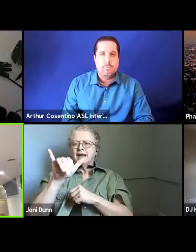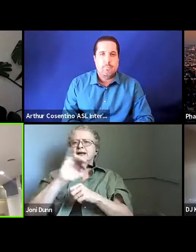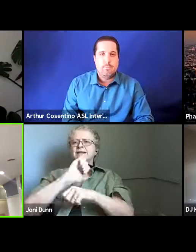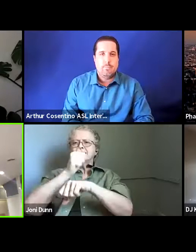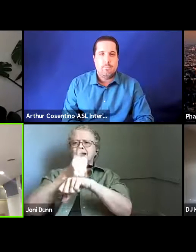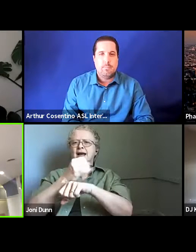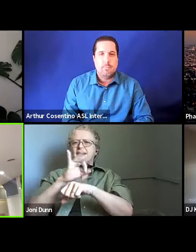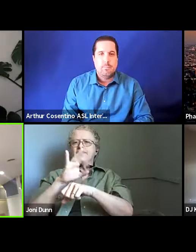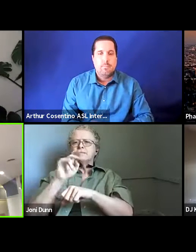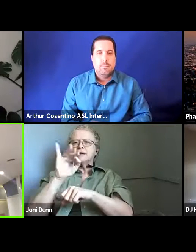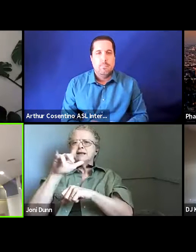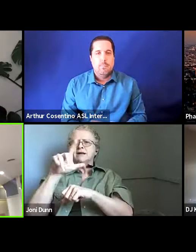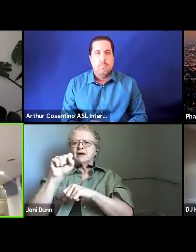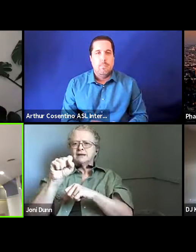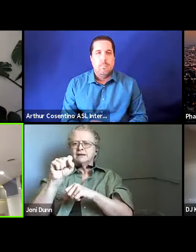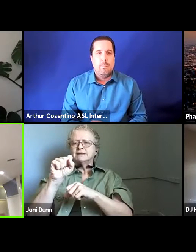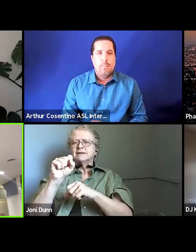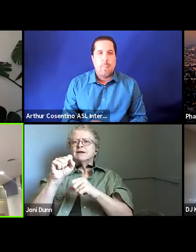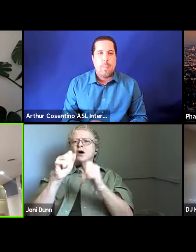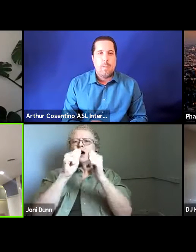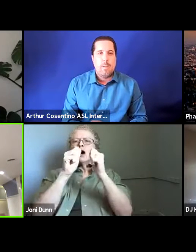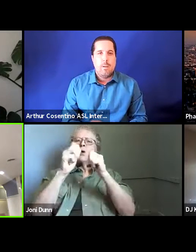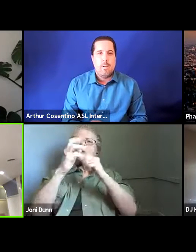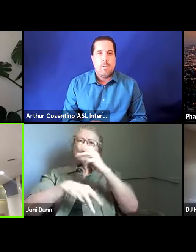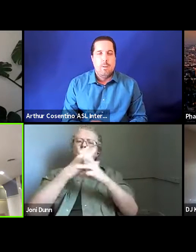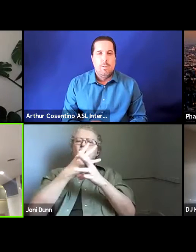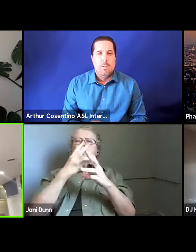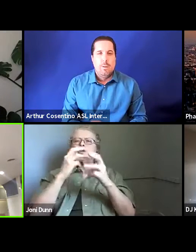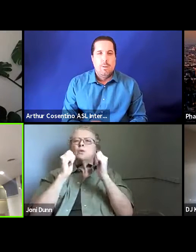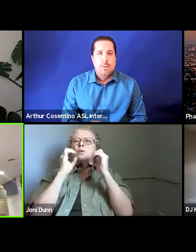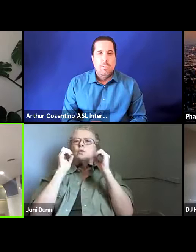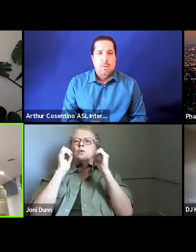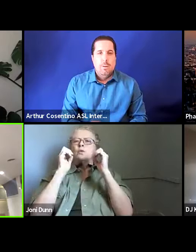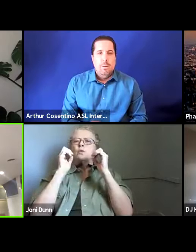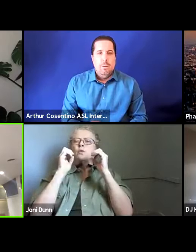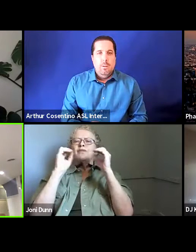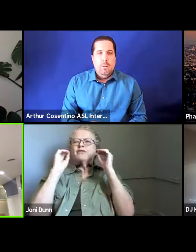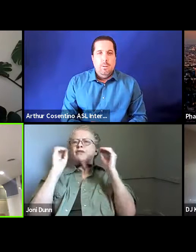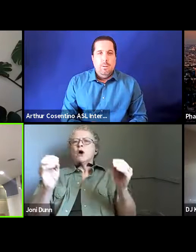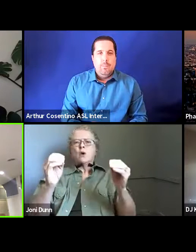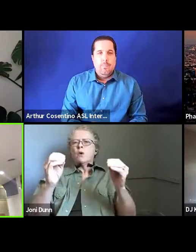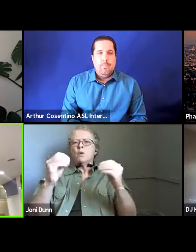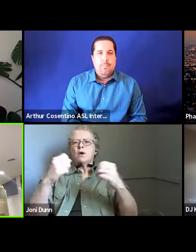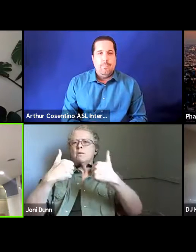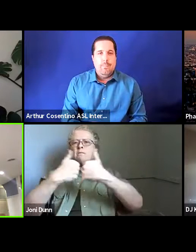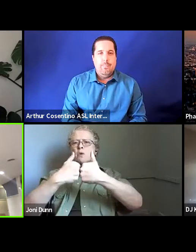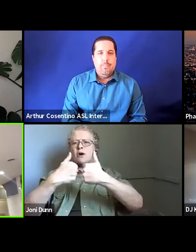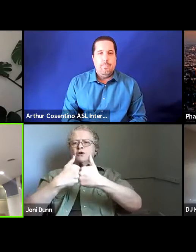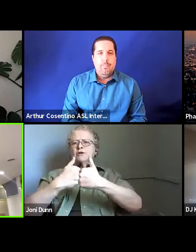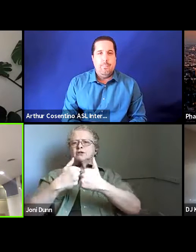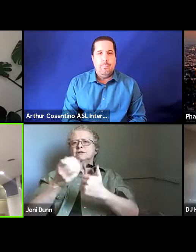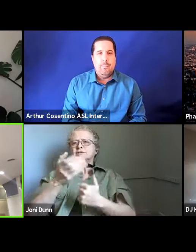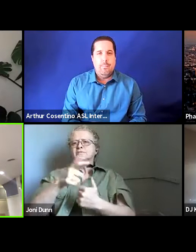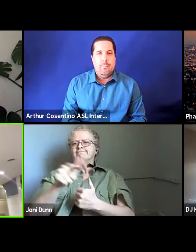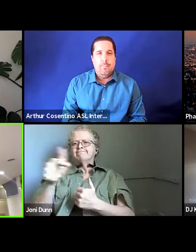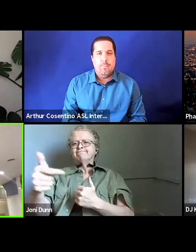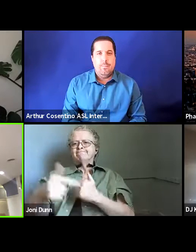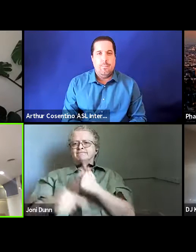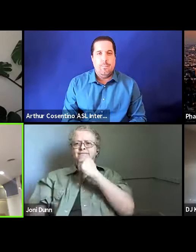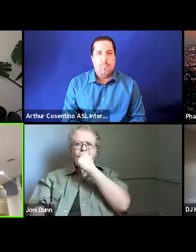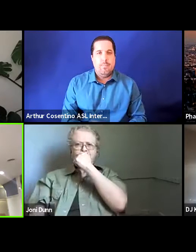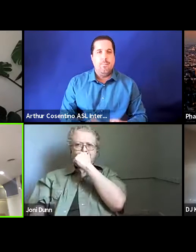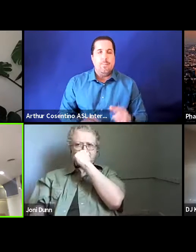without cages and a world without borders, and that how that really began to help me articulate the ways that our systems of mass incarceration